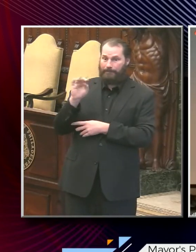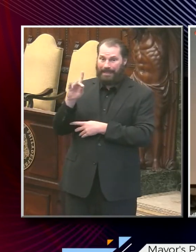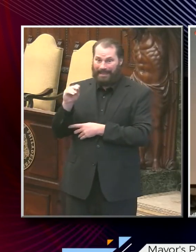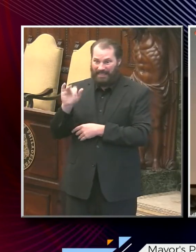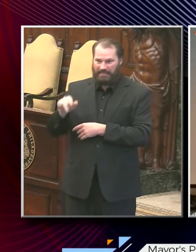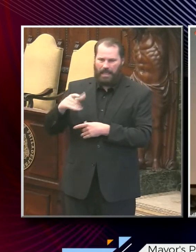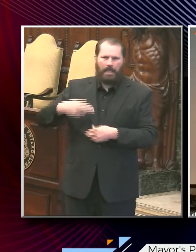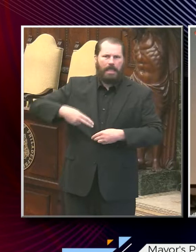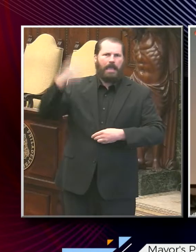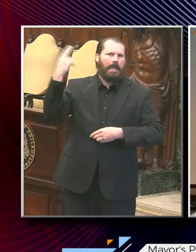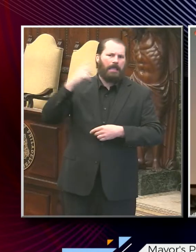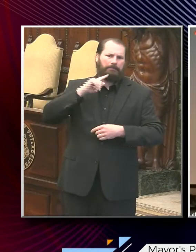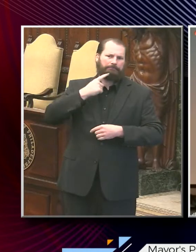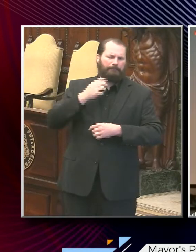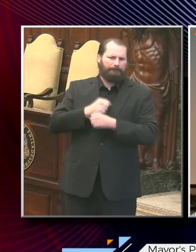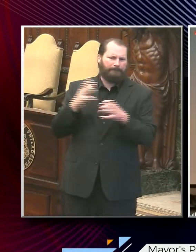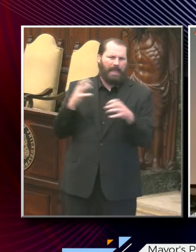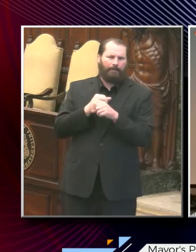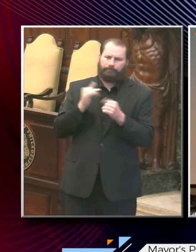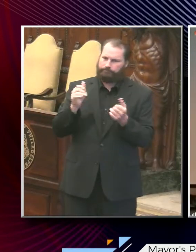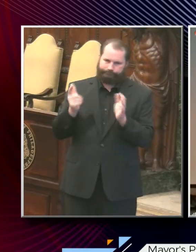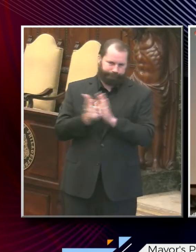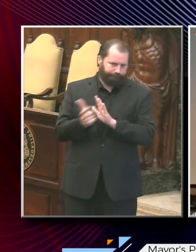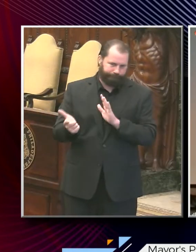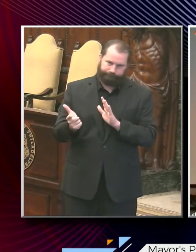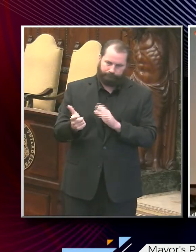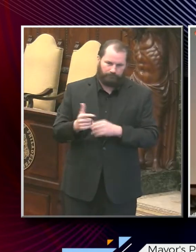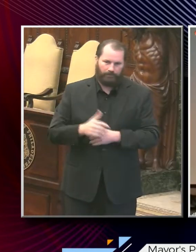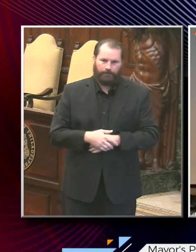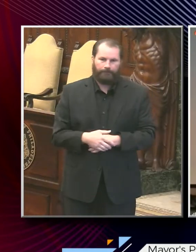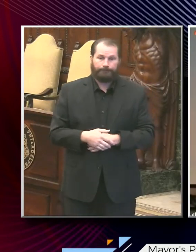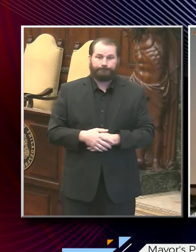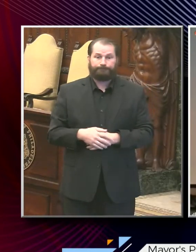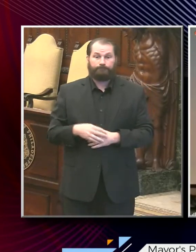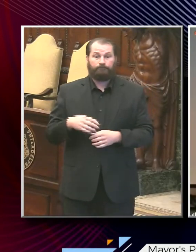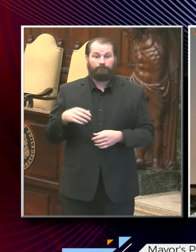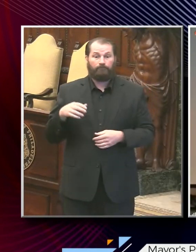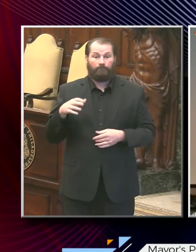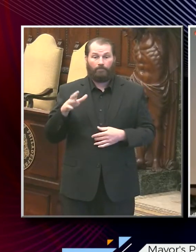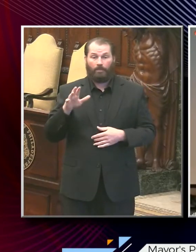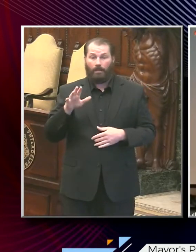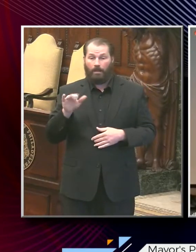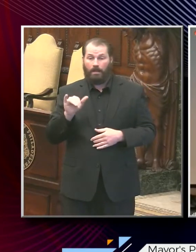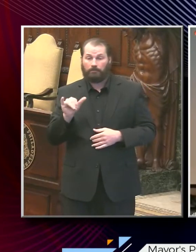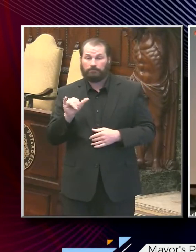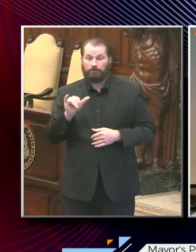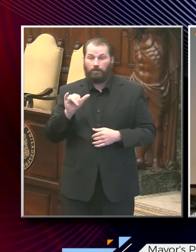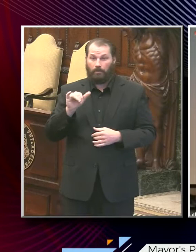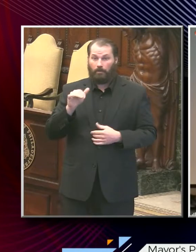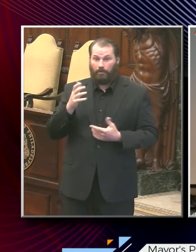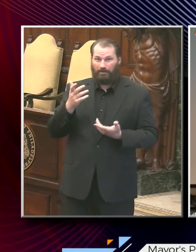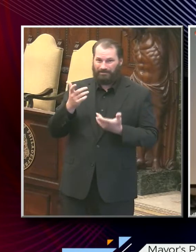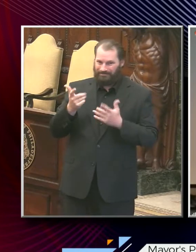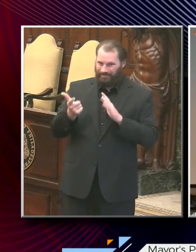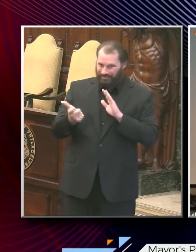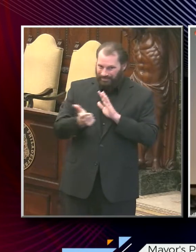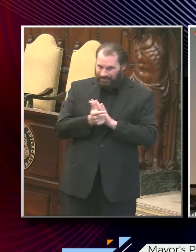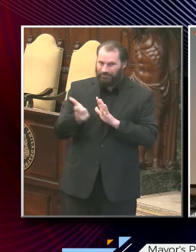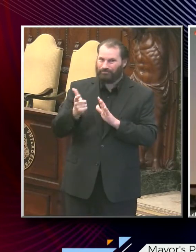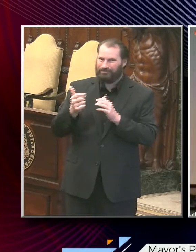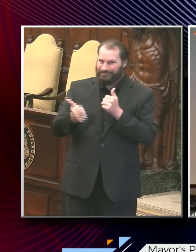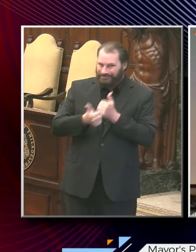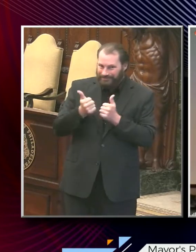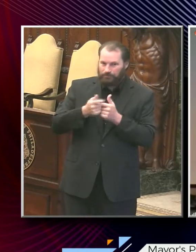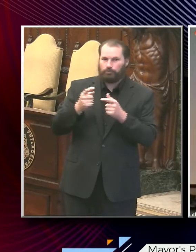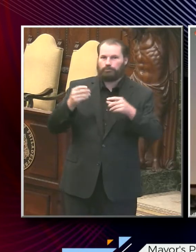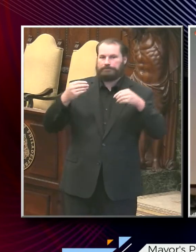incredibly dangerous. It's also against the law, and did I mention dangerous? To sell fireworks on the street without a license.